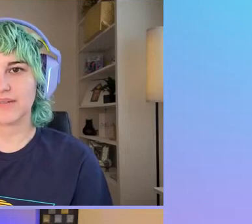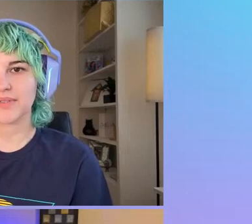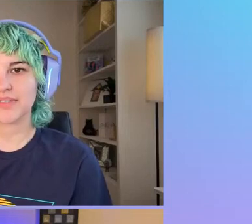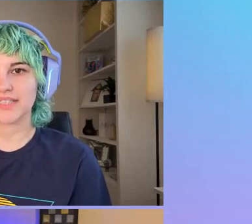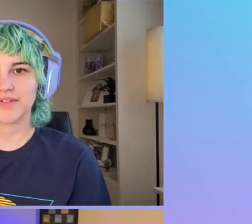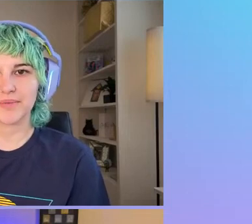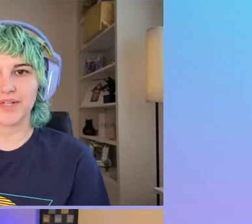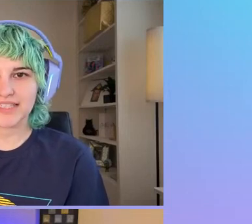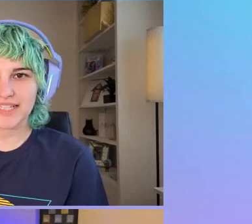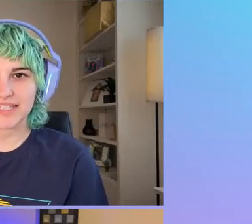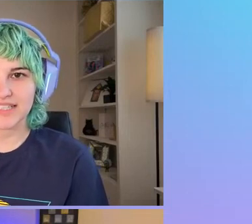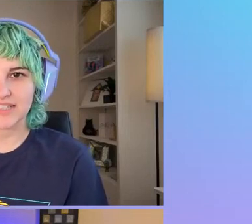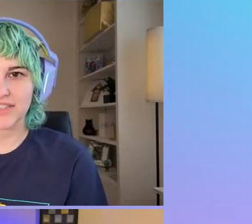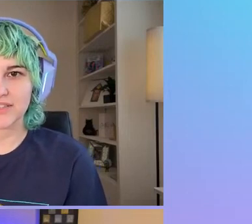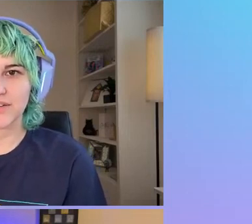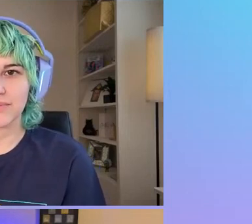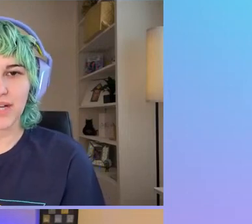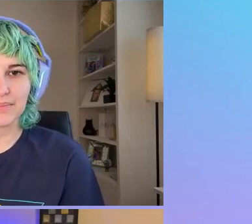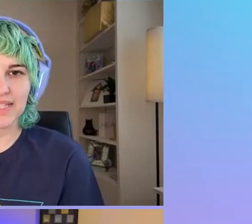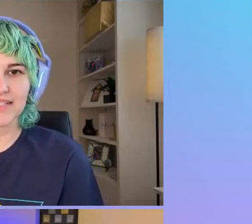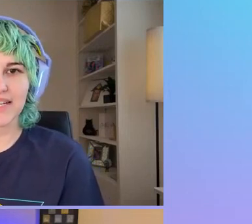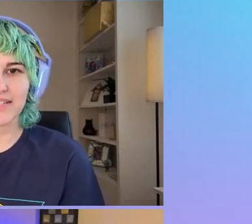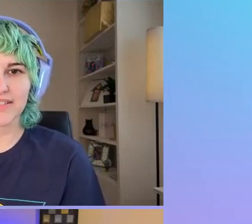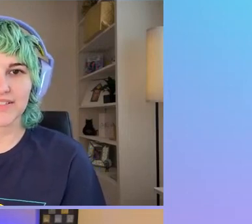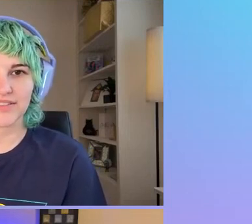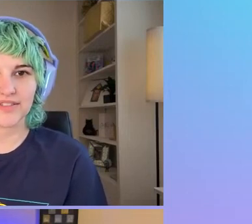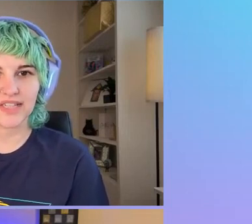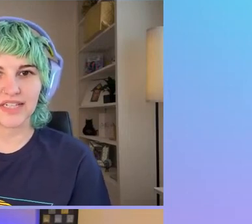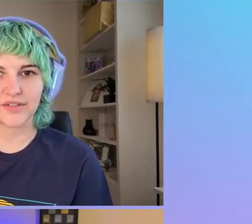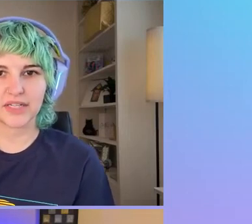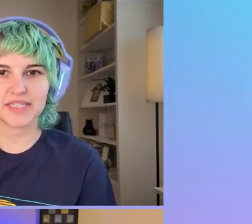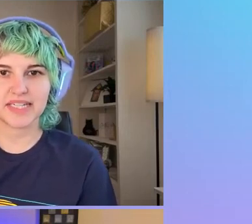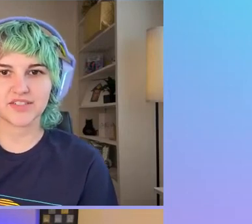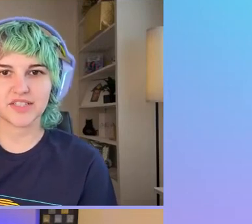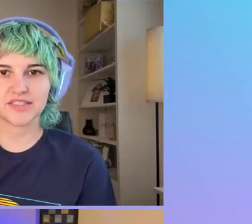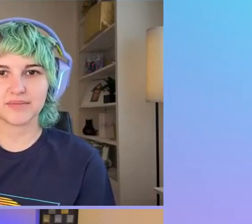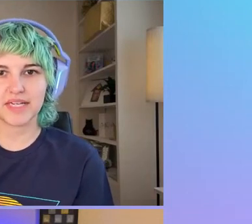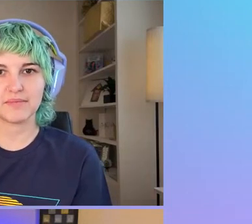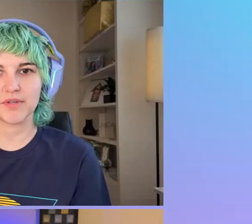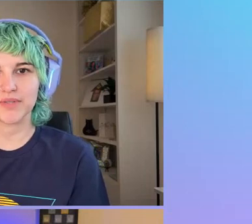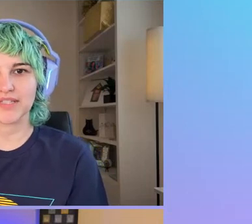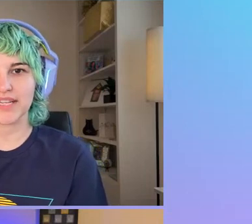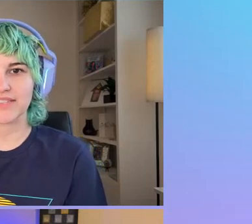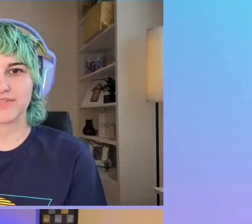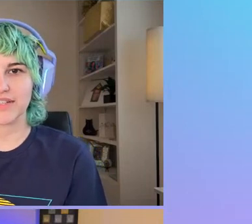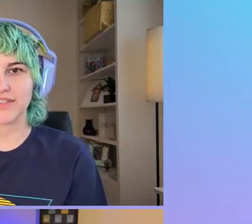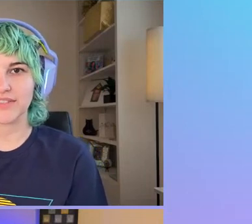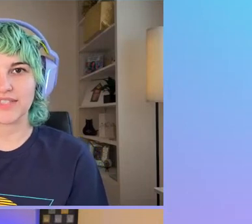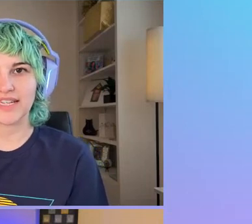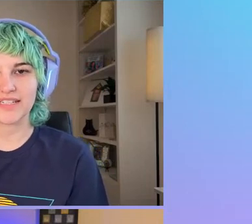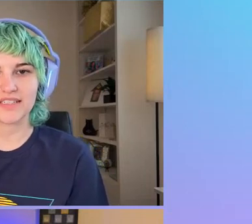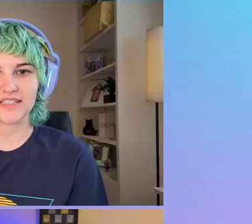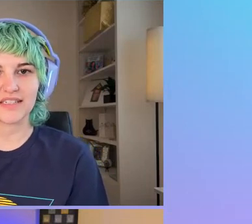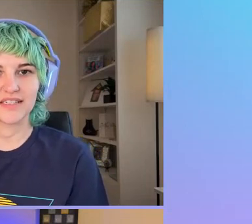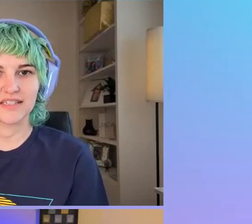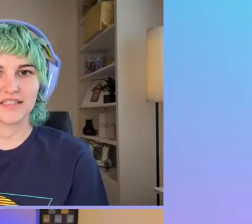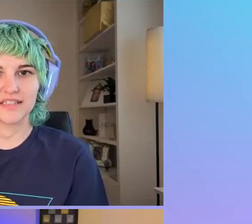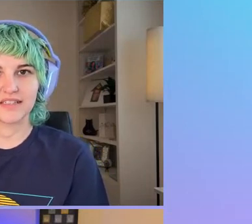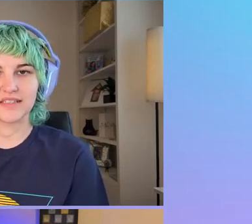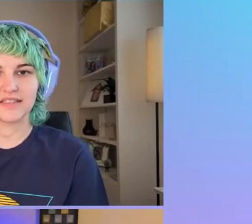For example, incorporating things such as company standards or setting recommendations to make it more precise for their use